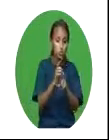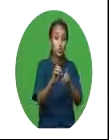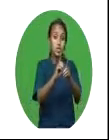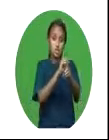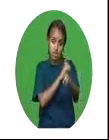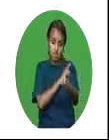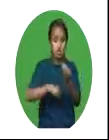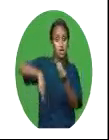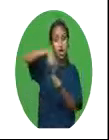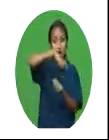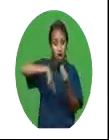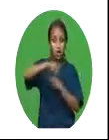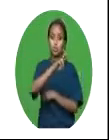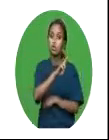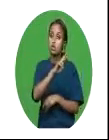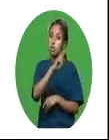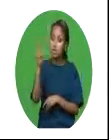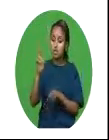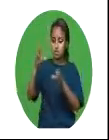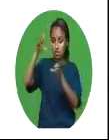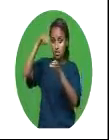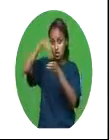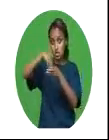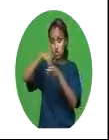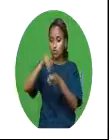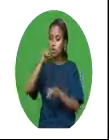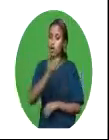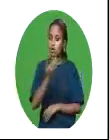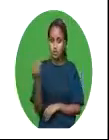distance around a right section of the object.